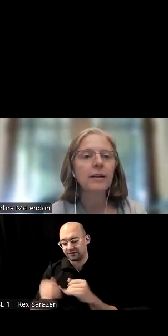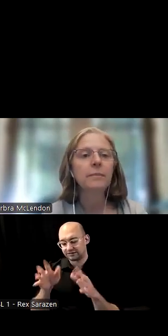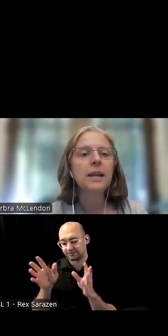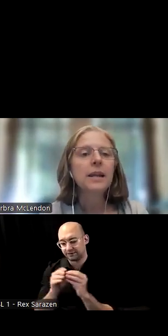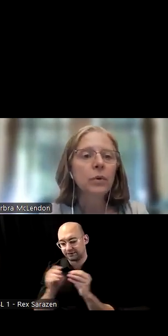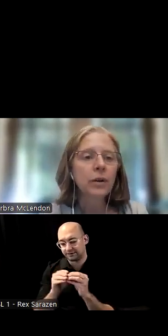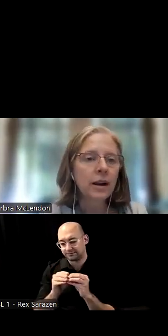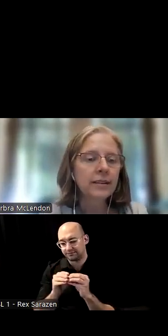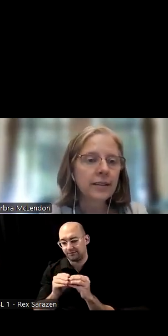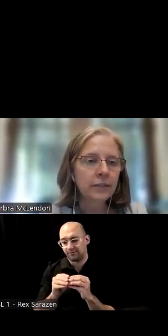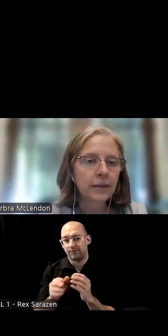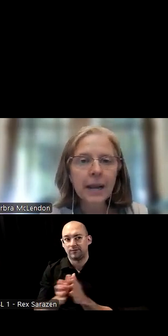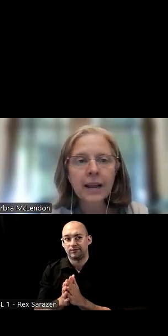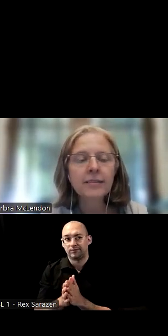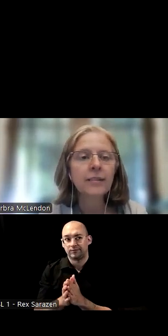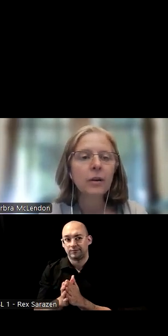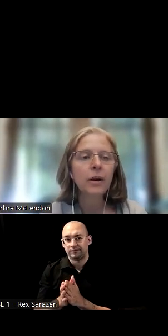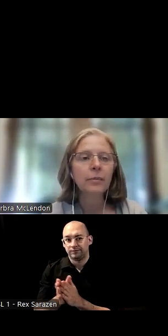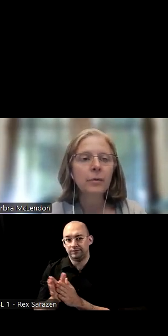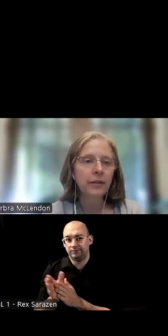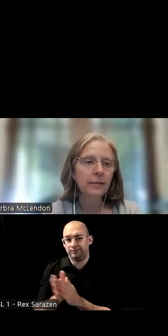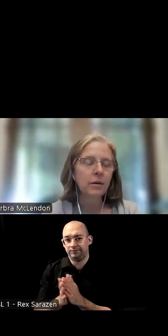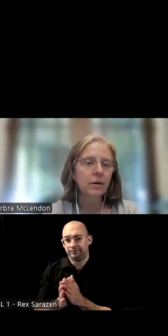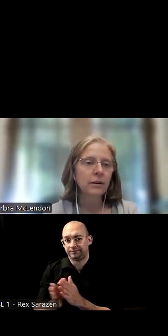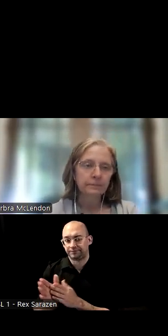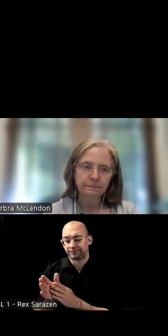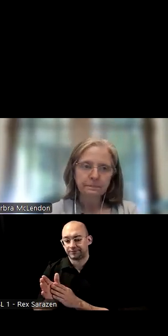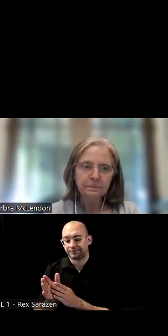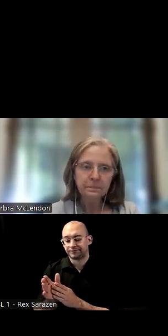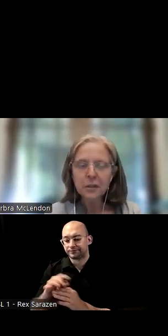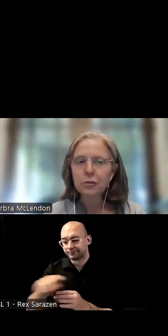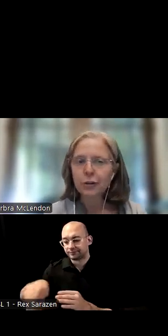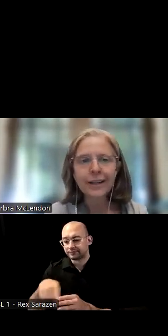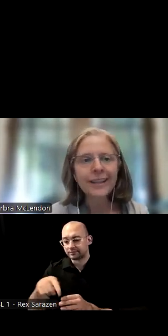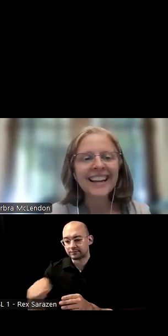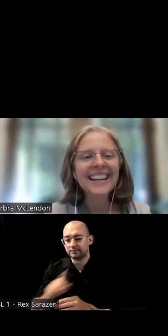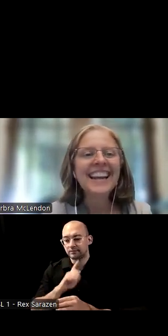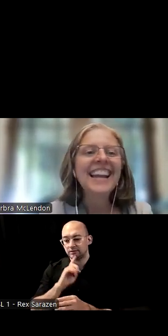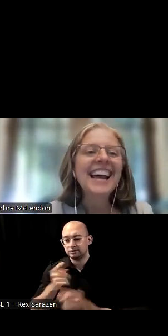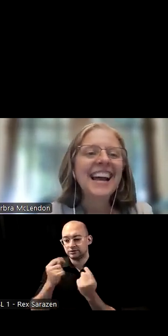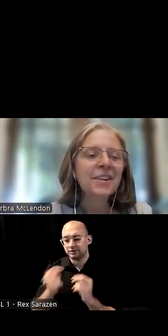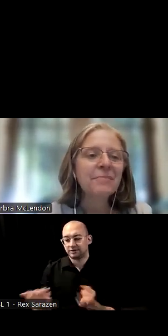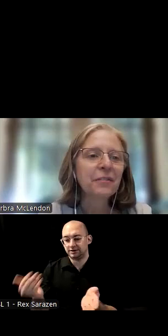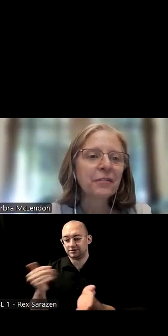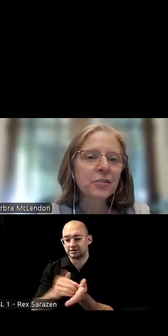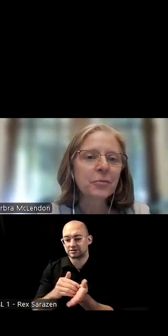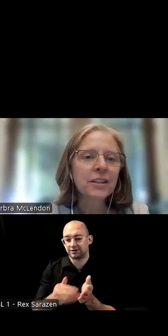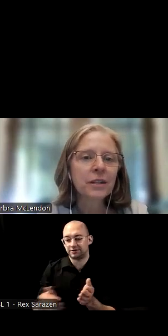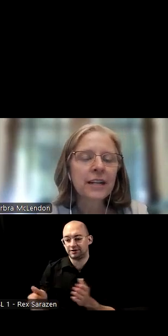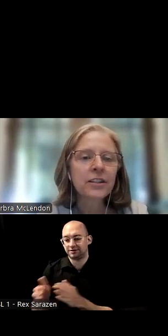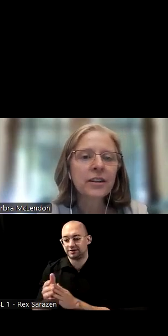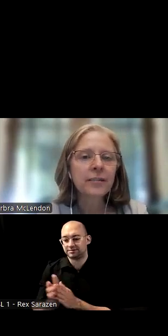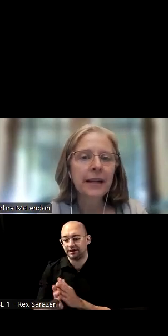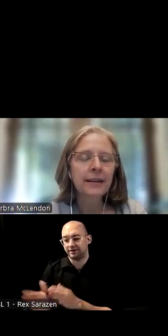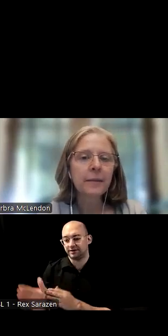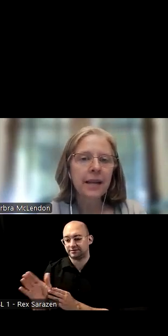reasons were not successfully passed. So both of them are trying again. The first one is